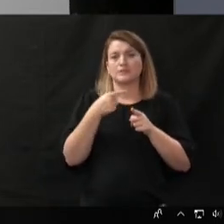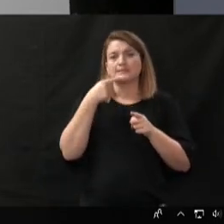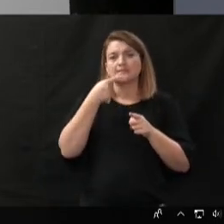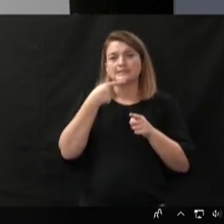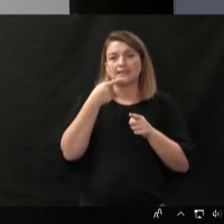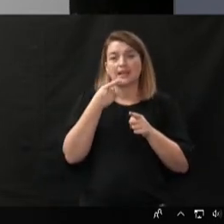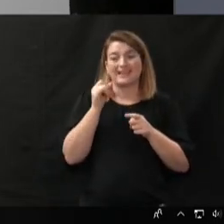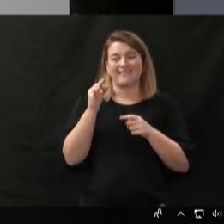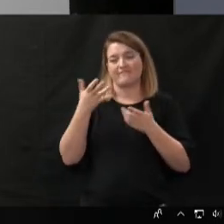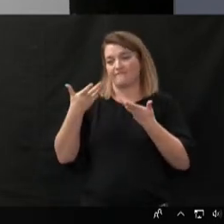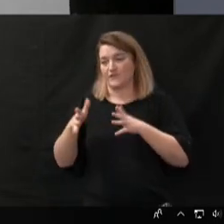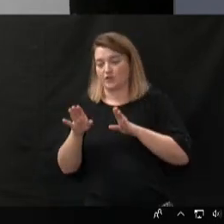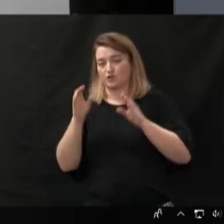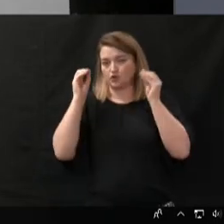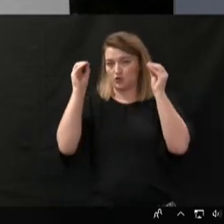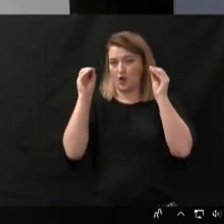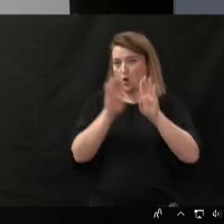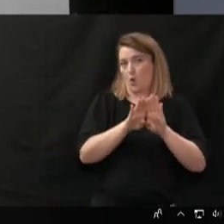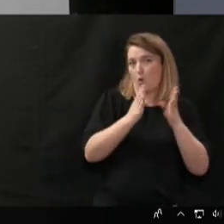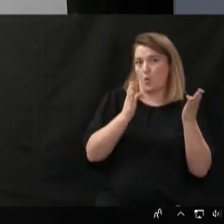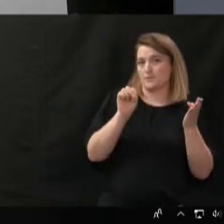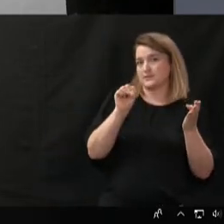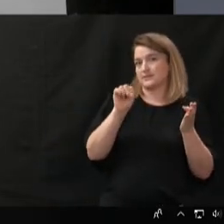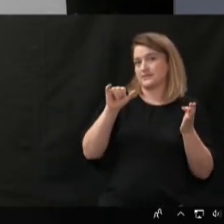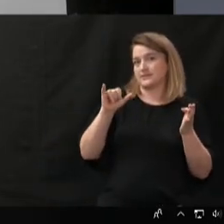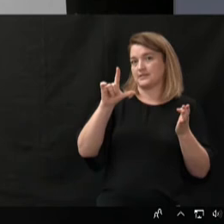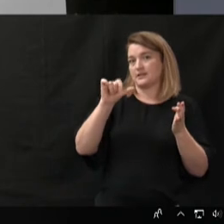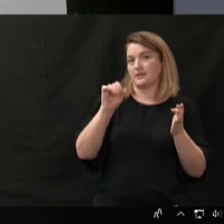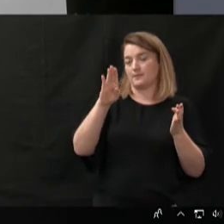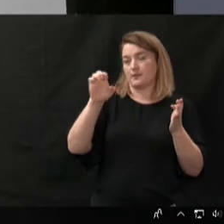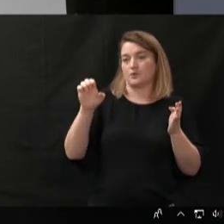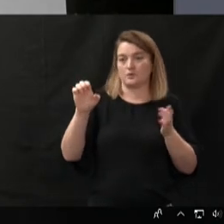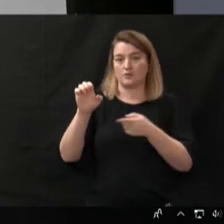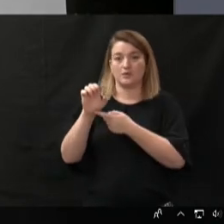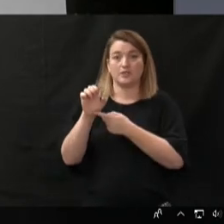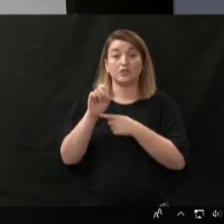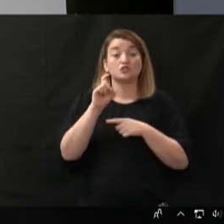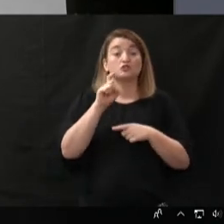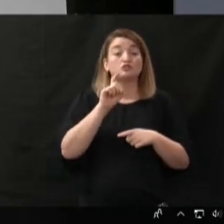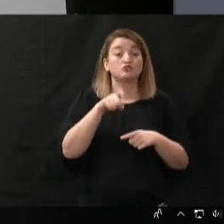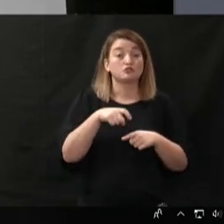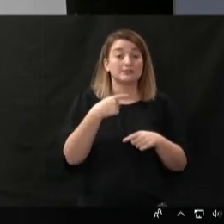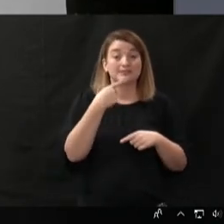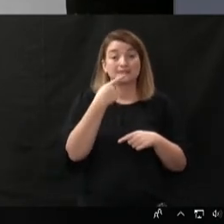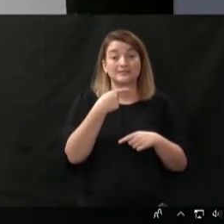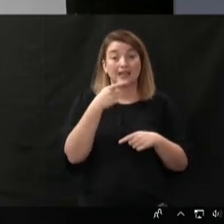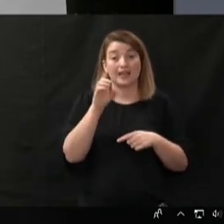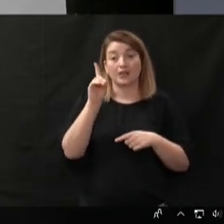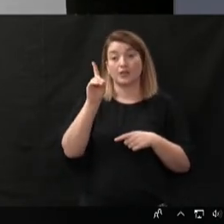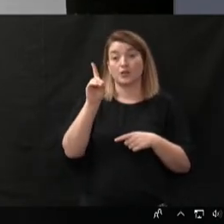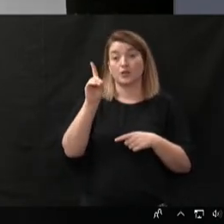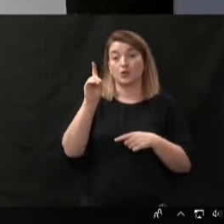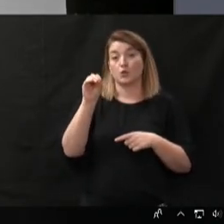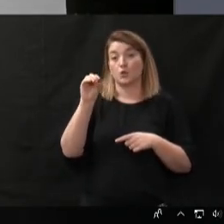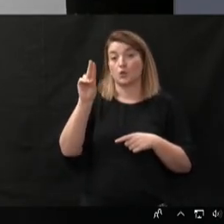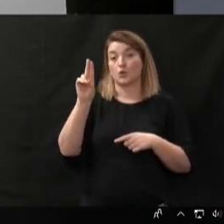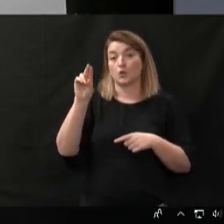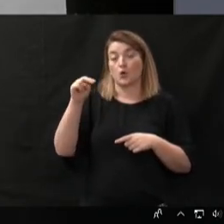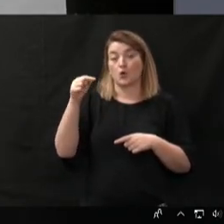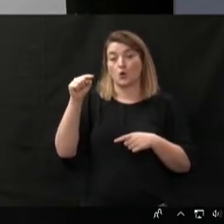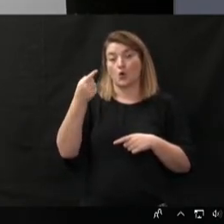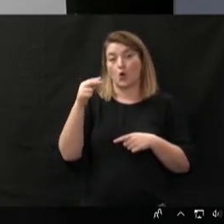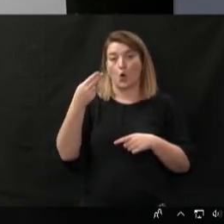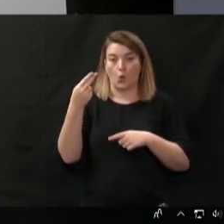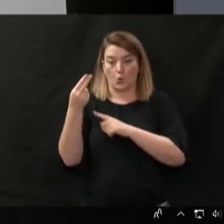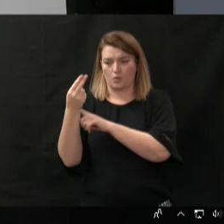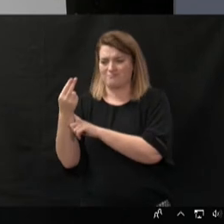If I haven't, I'm not going to go into it. And what should it say? It should say do. But it doesn't. It says do, so I'm going to teach you that it